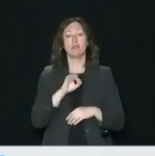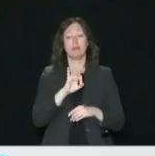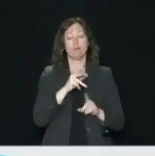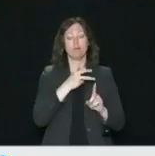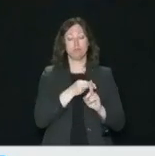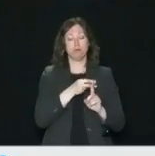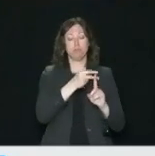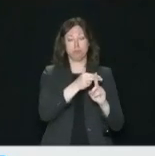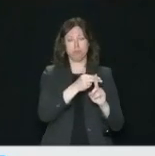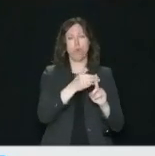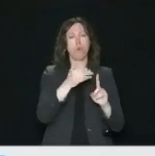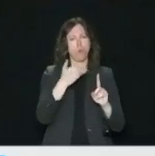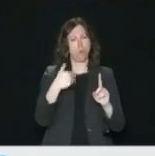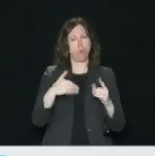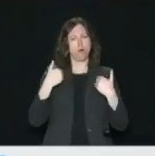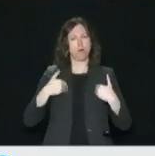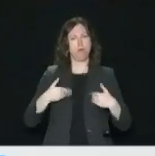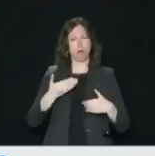be. CBC.